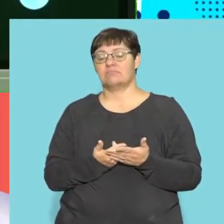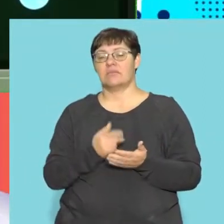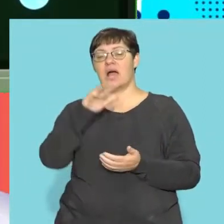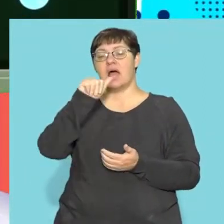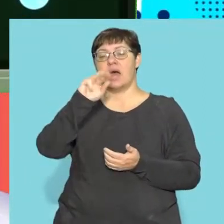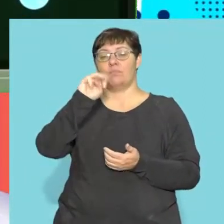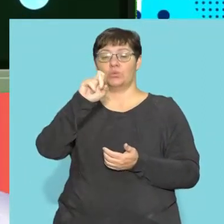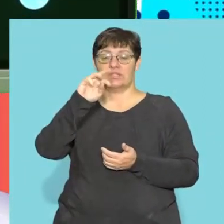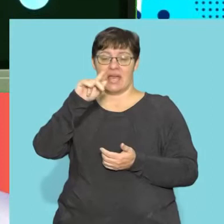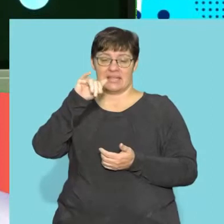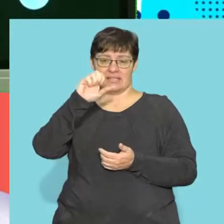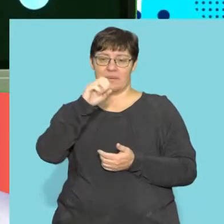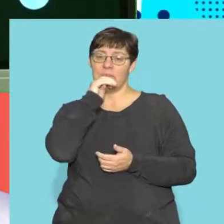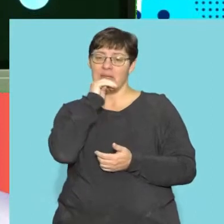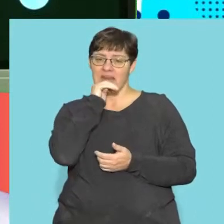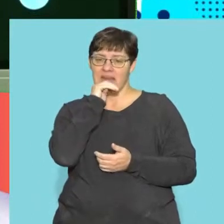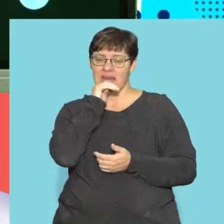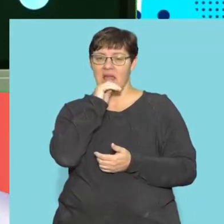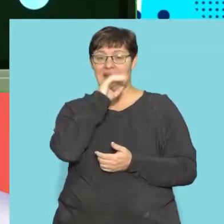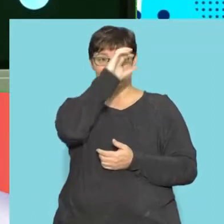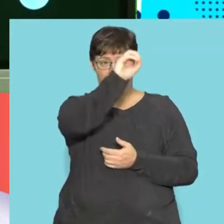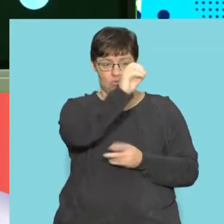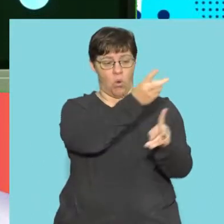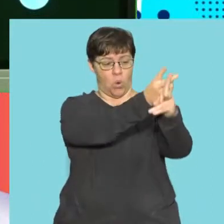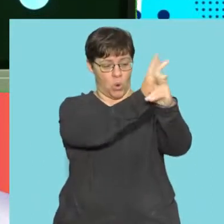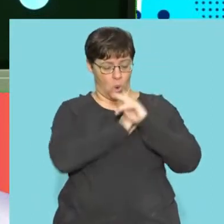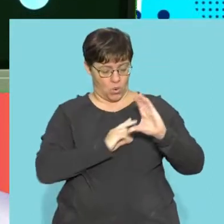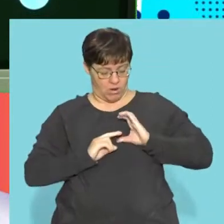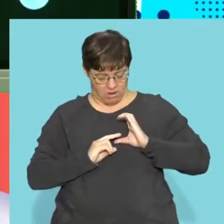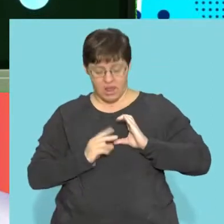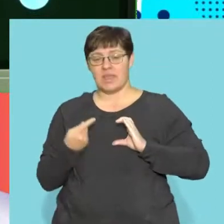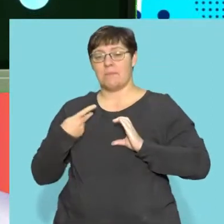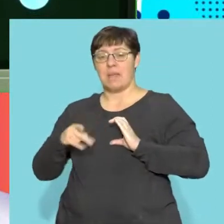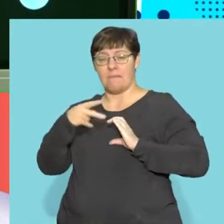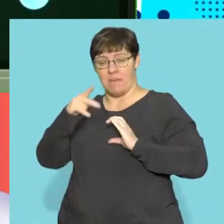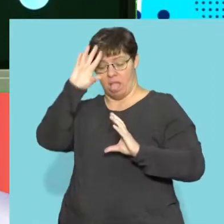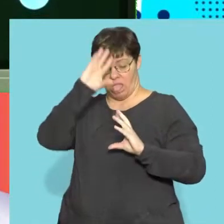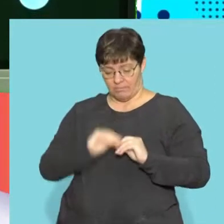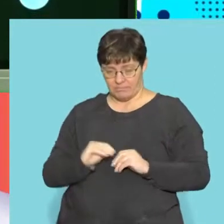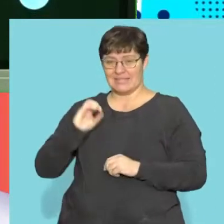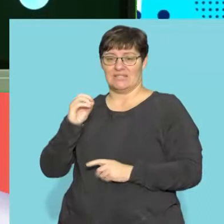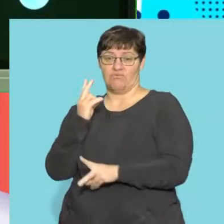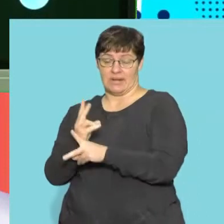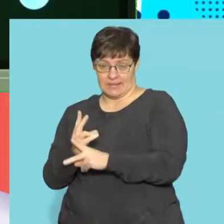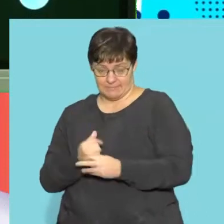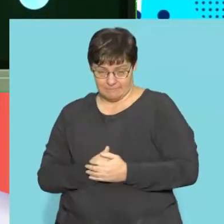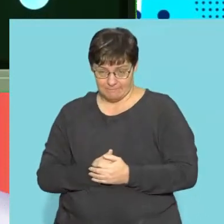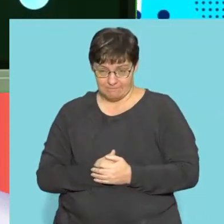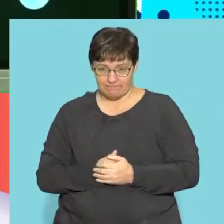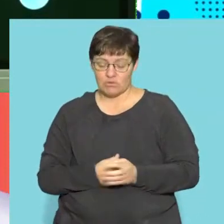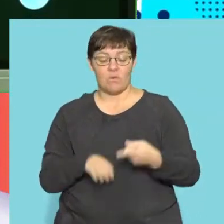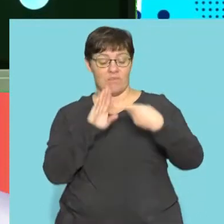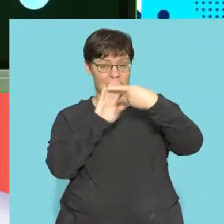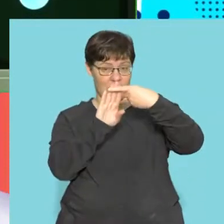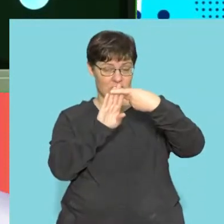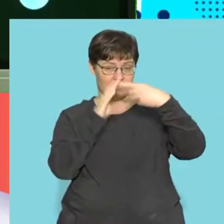amortize means to make zero, right? From 20,000 to zero. Let's look at the very first question now that has to do with this.